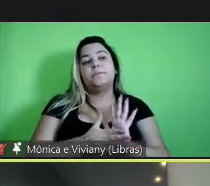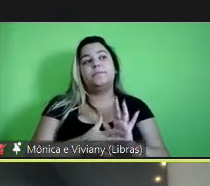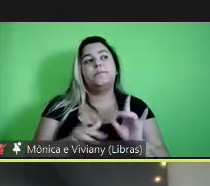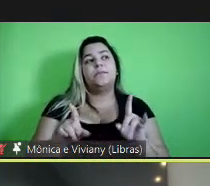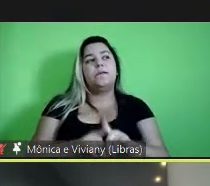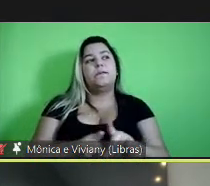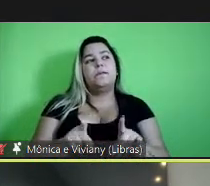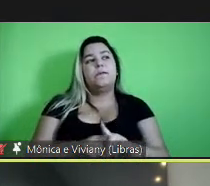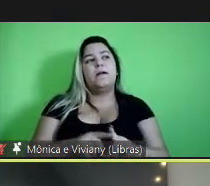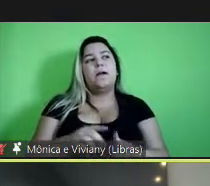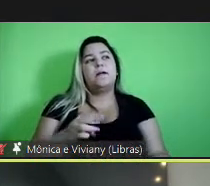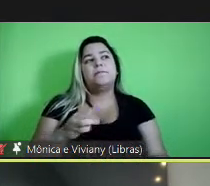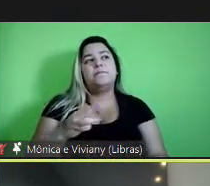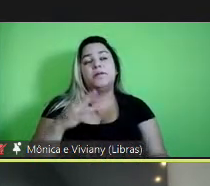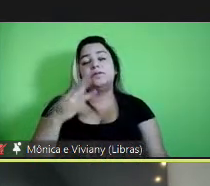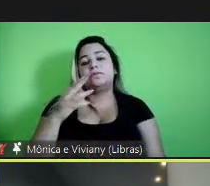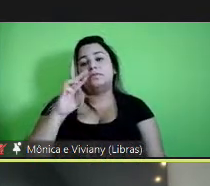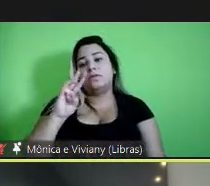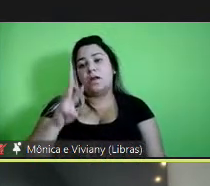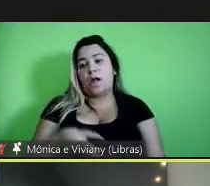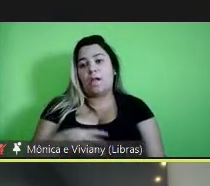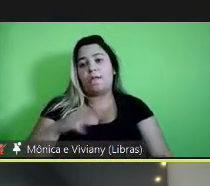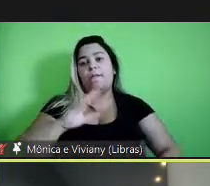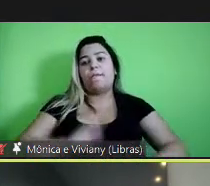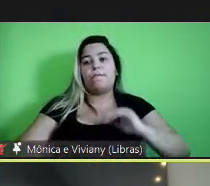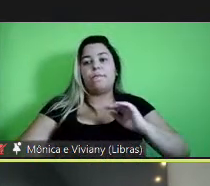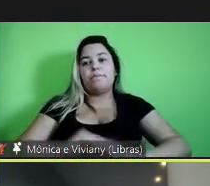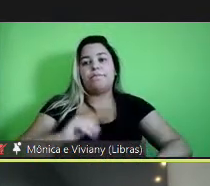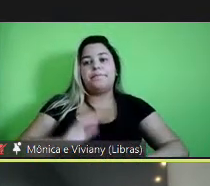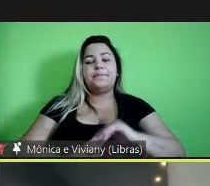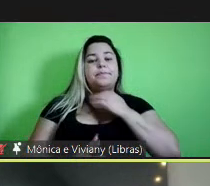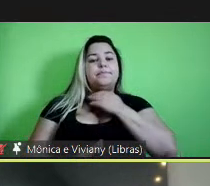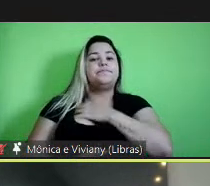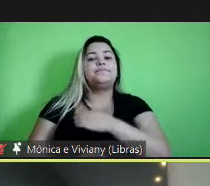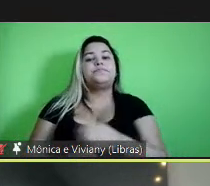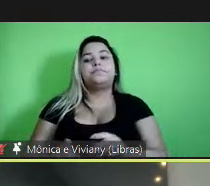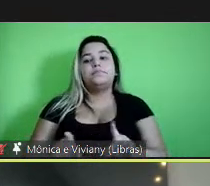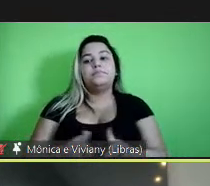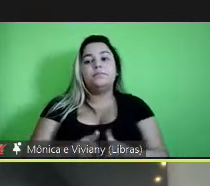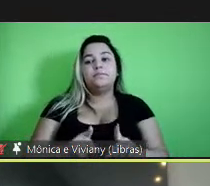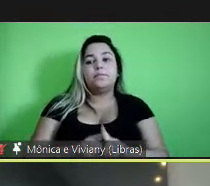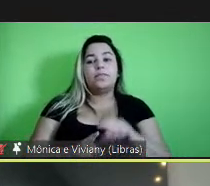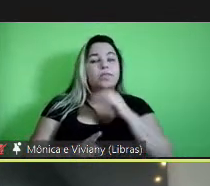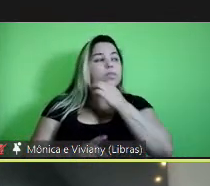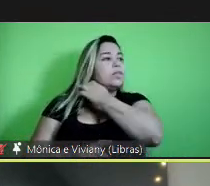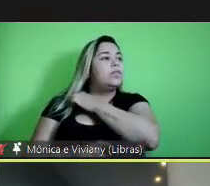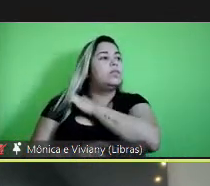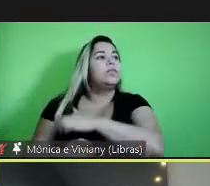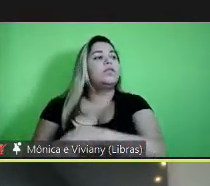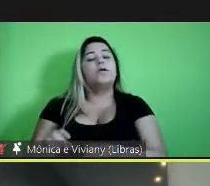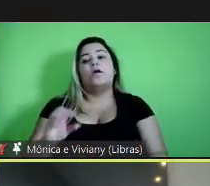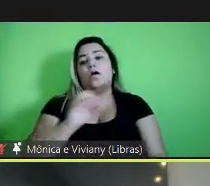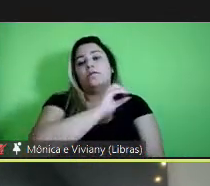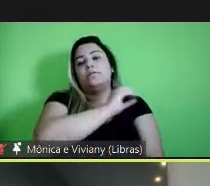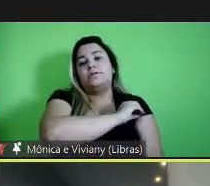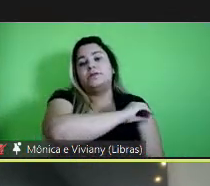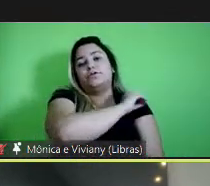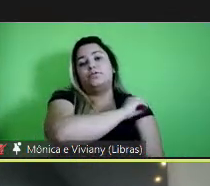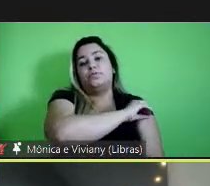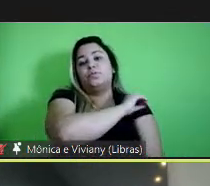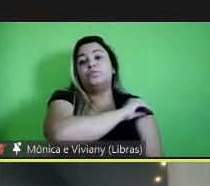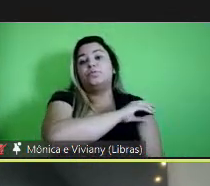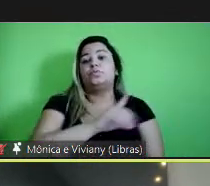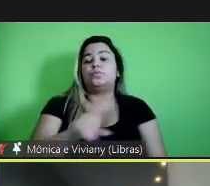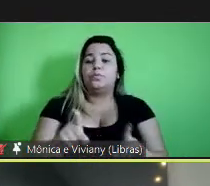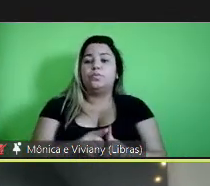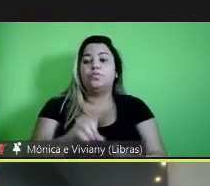we're trying to strengthen it. Over 3,000 professionals were studied, and